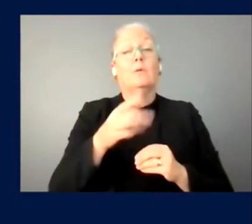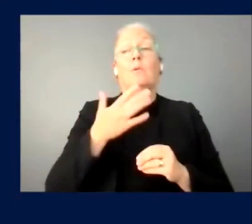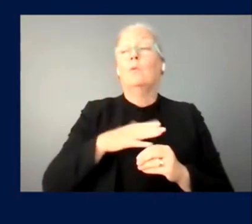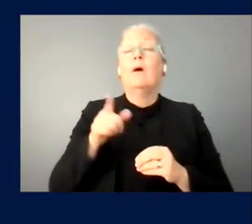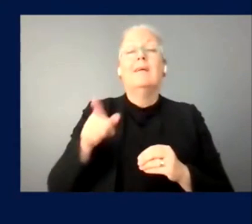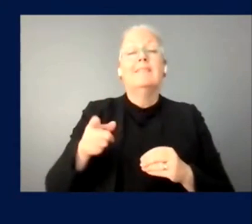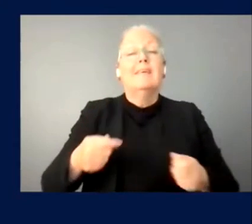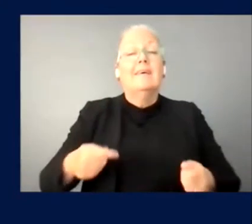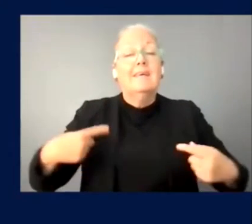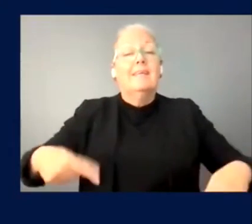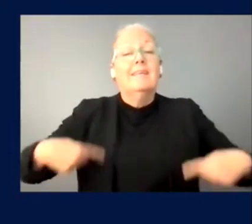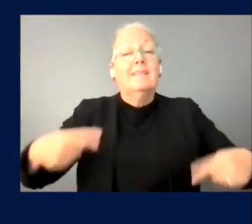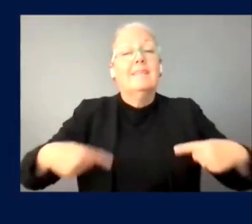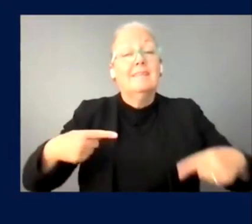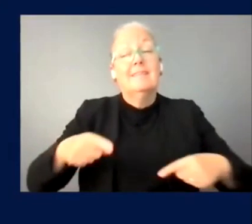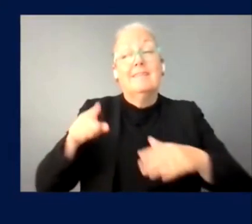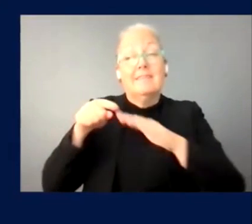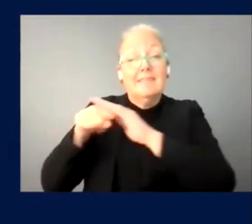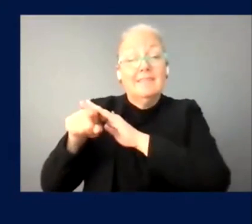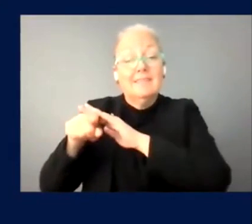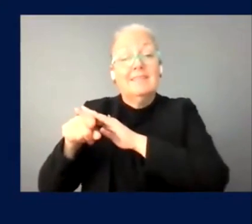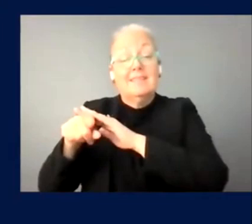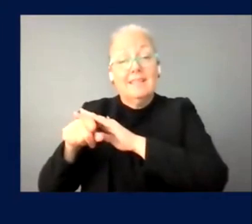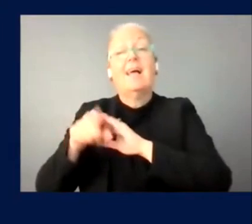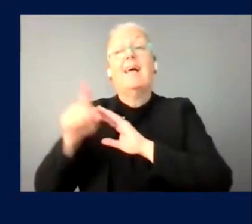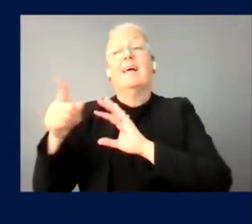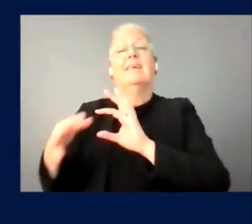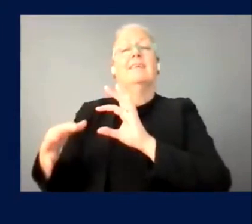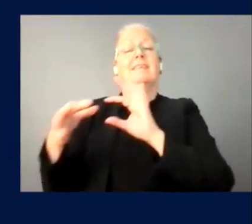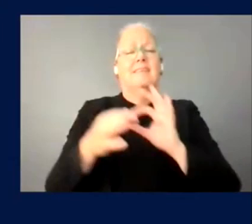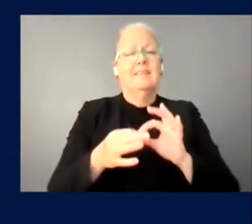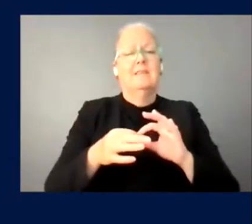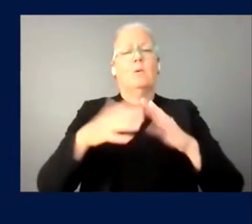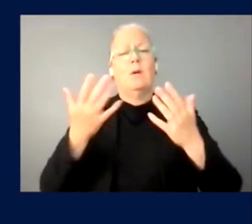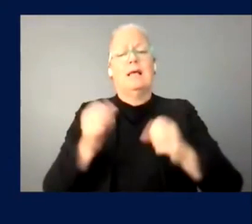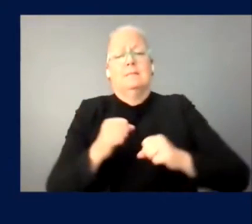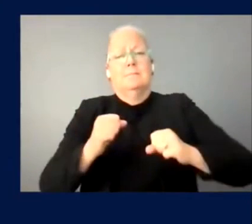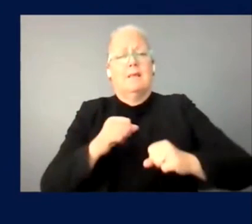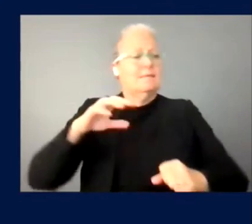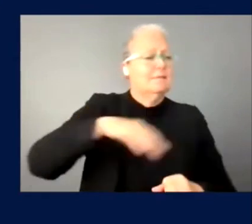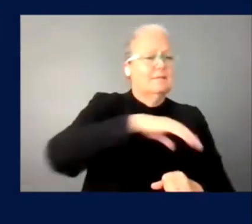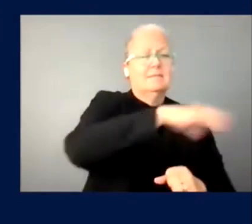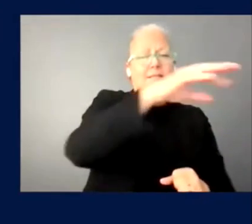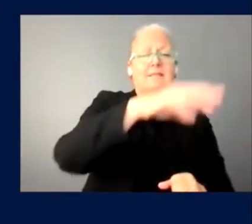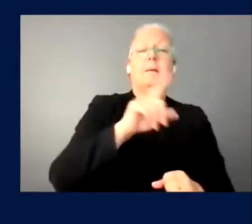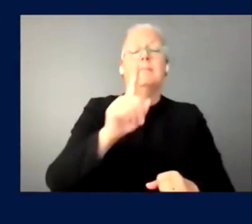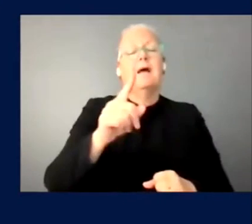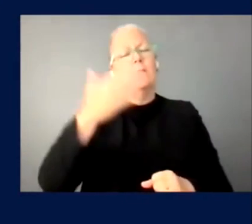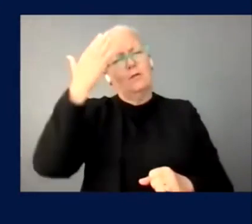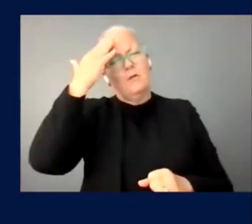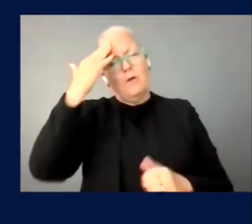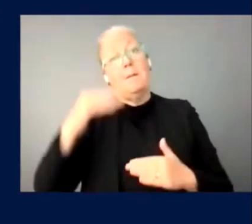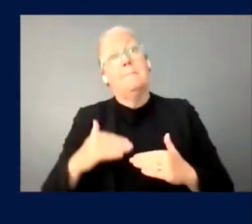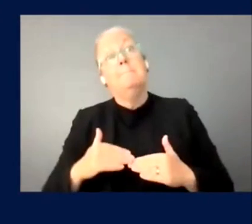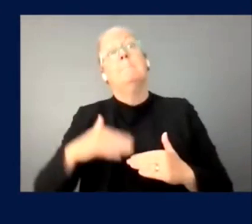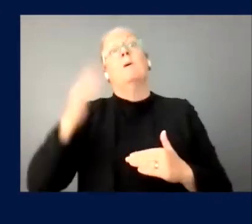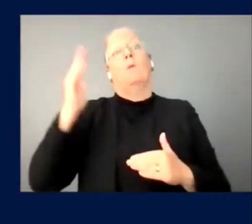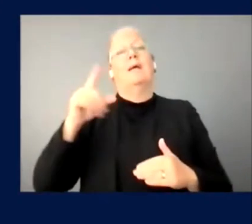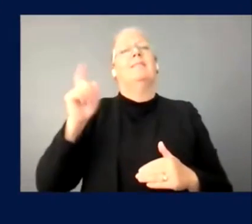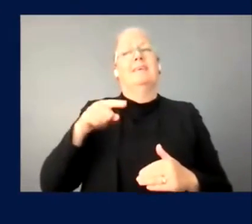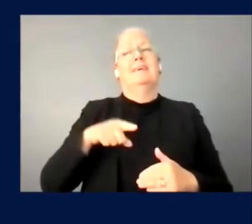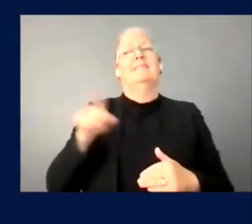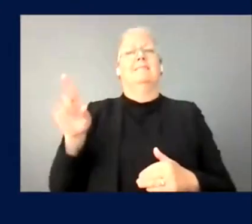of wheelchair accessible spaces in the stadium. But we know that there are far more people that require wheelchair accessible toilets than just